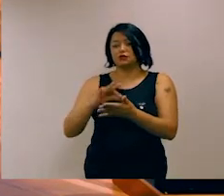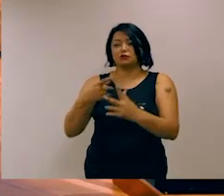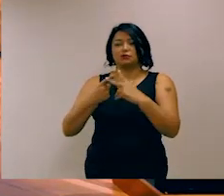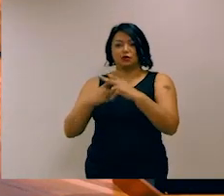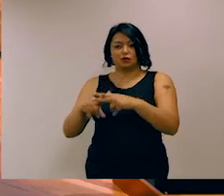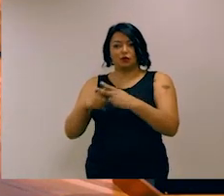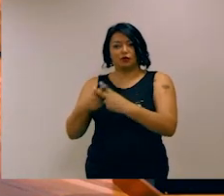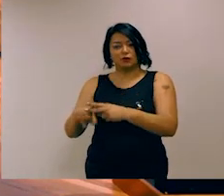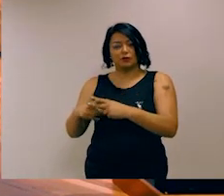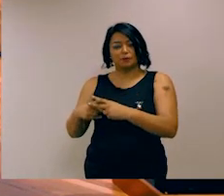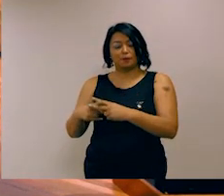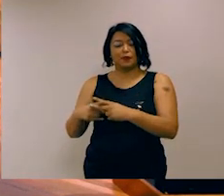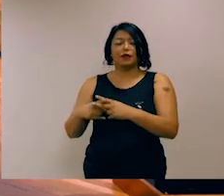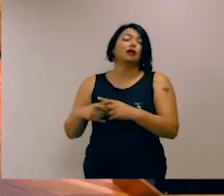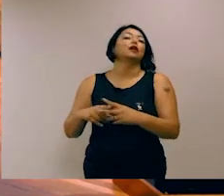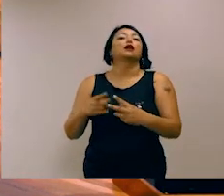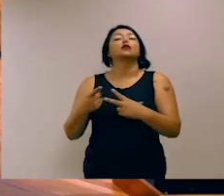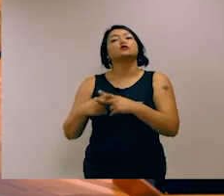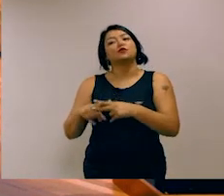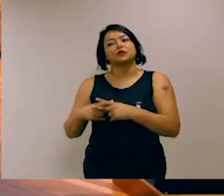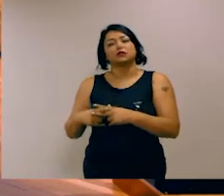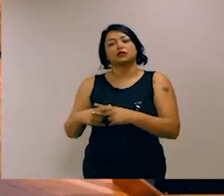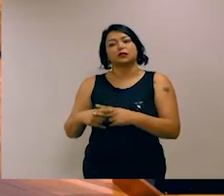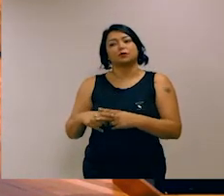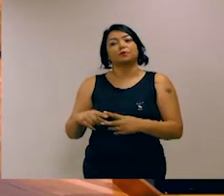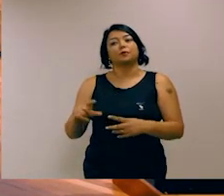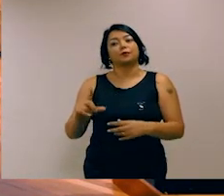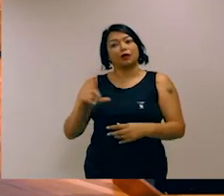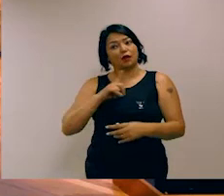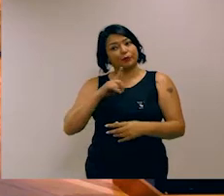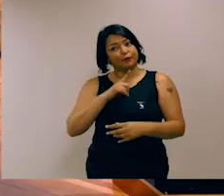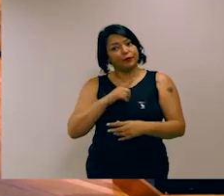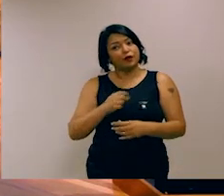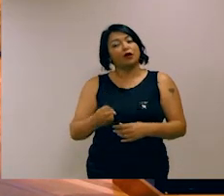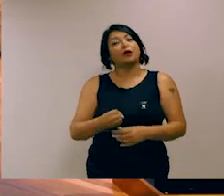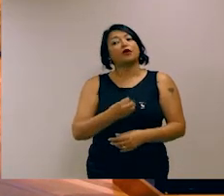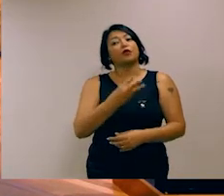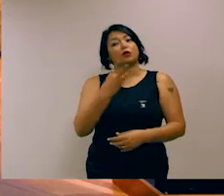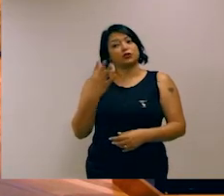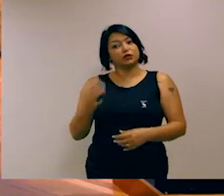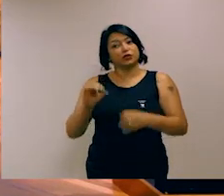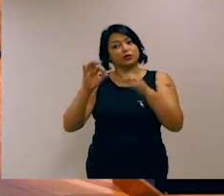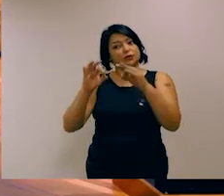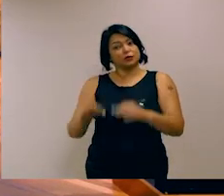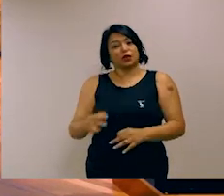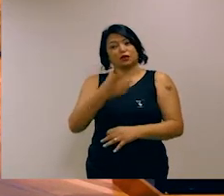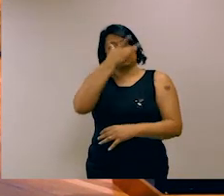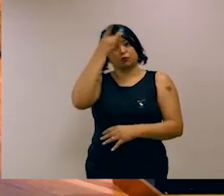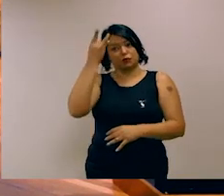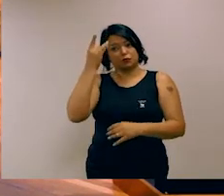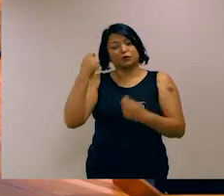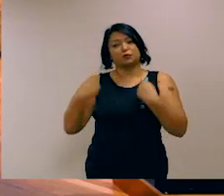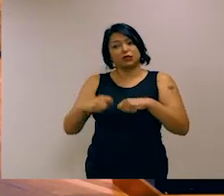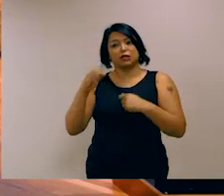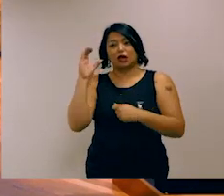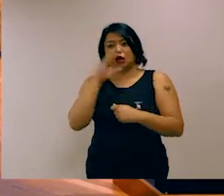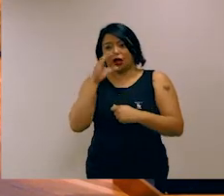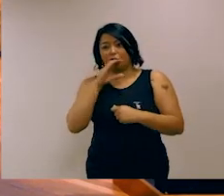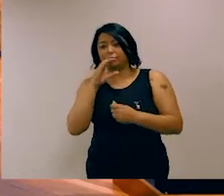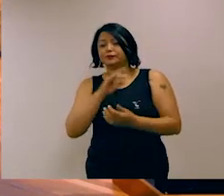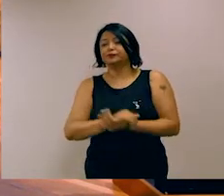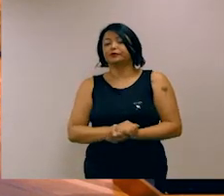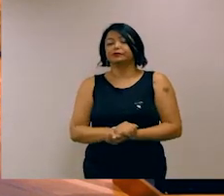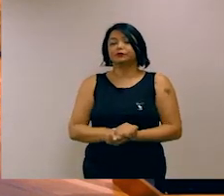in the workshops will be available. Obviously, the workshops are limited, and the vacancies tend to